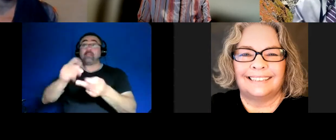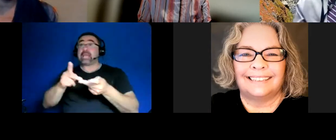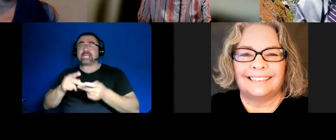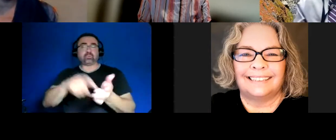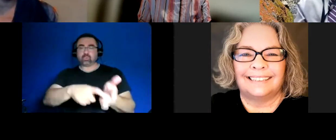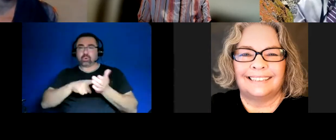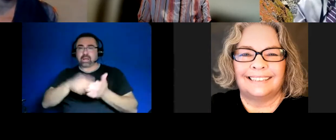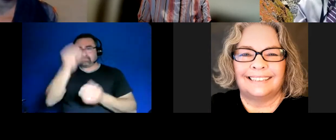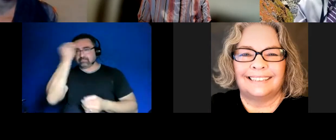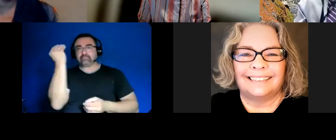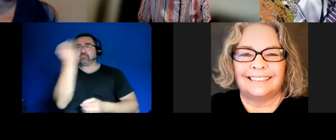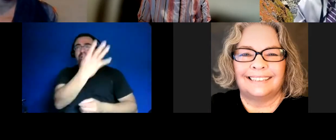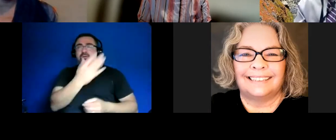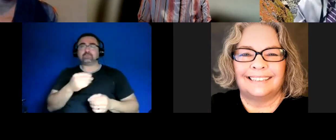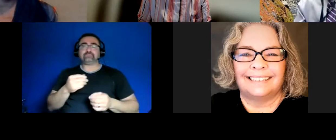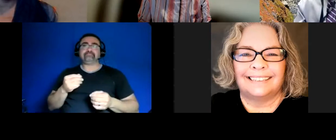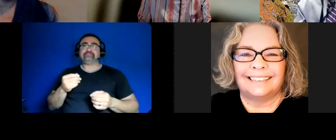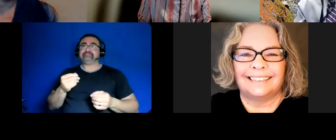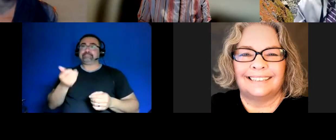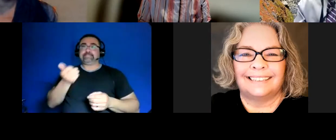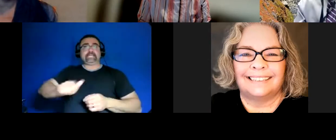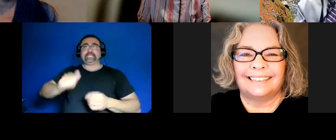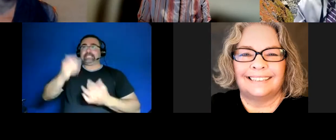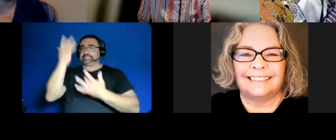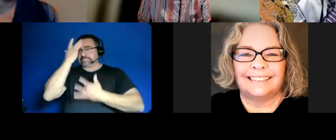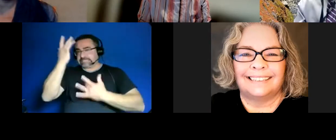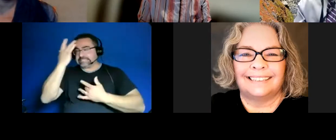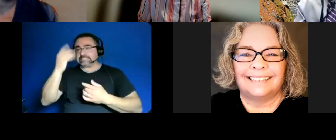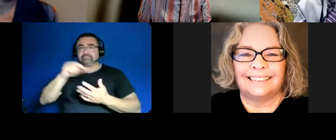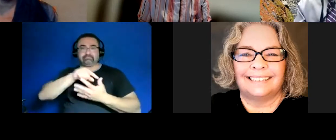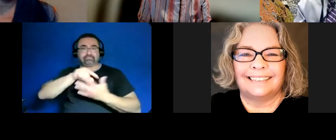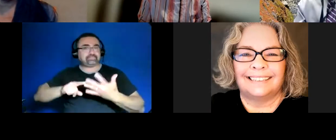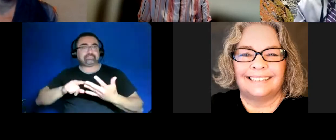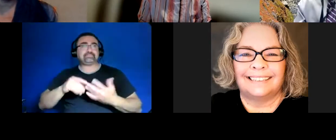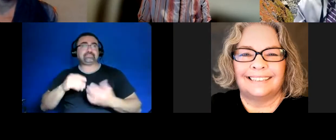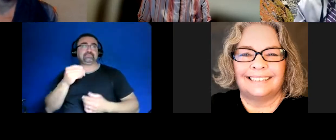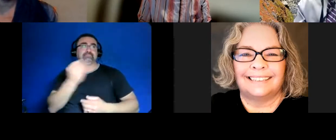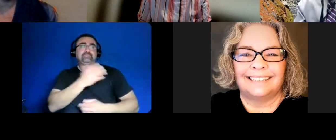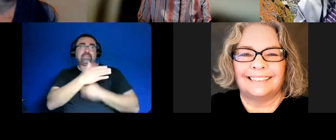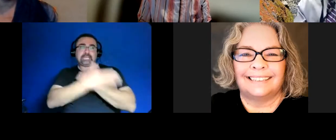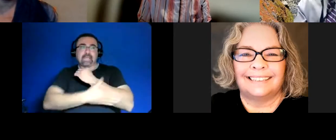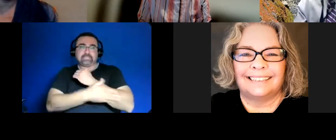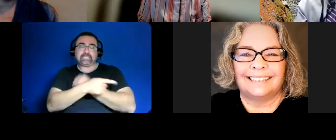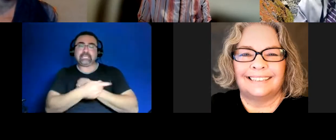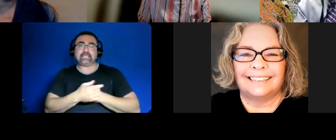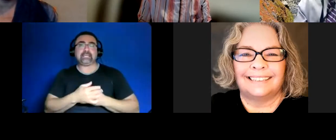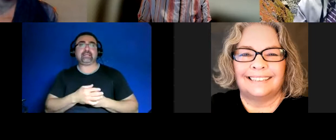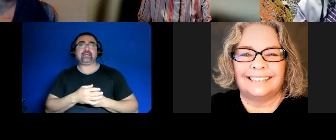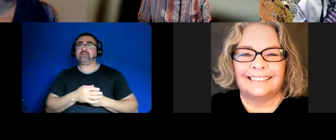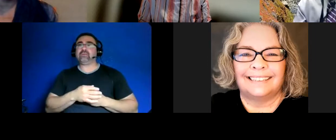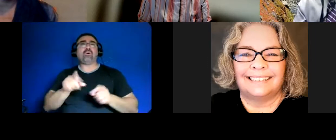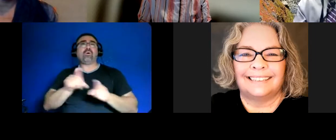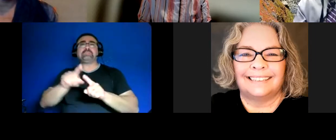report certain diseases to the county, and certain outbreaks as